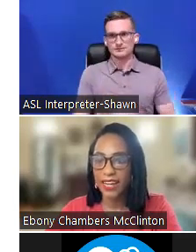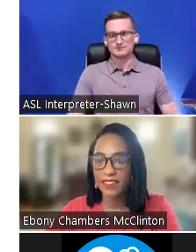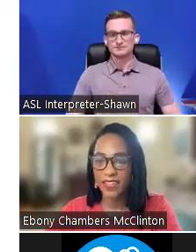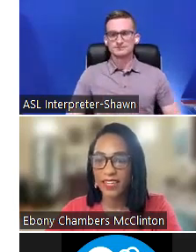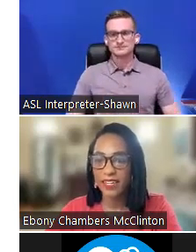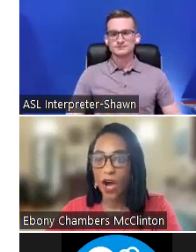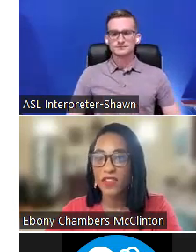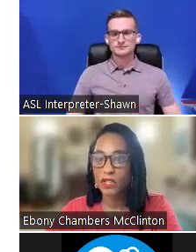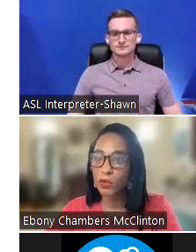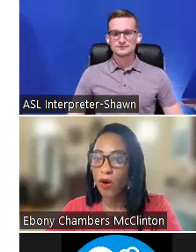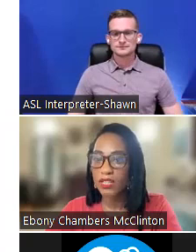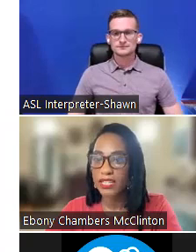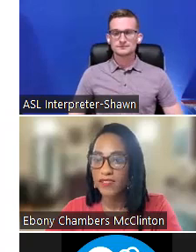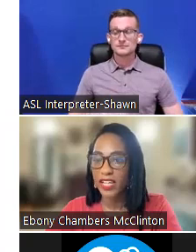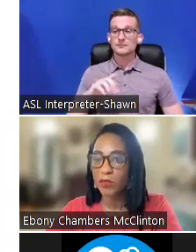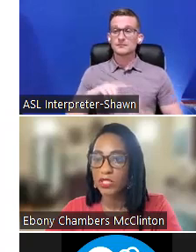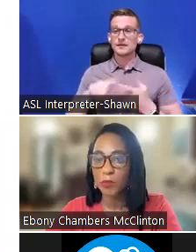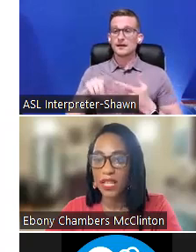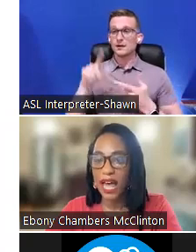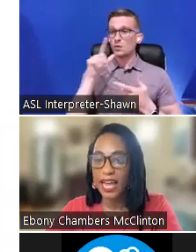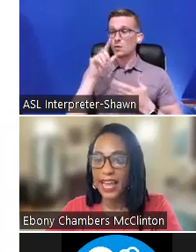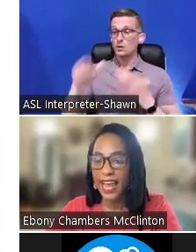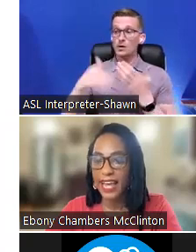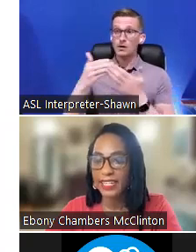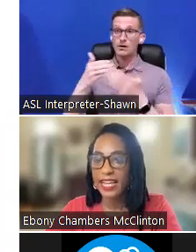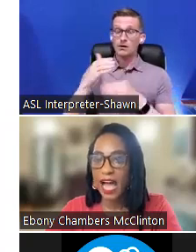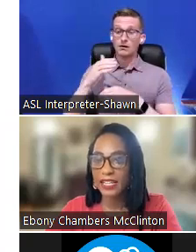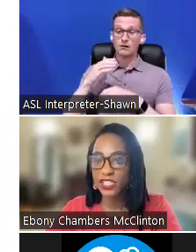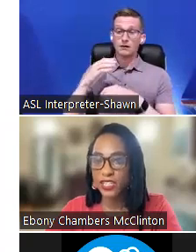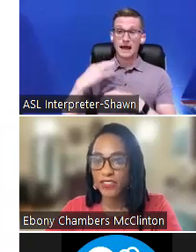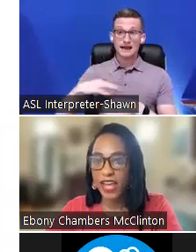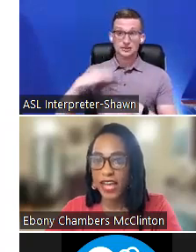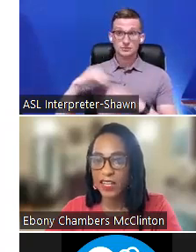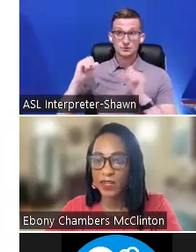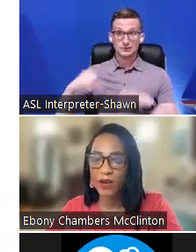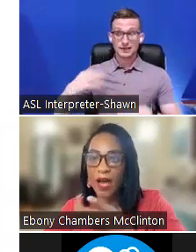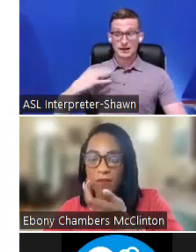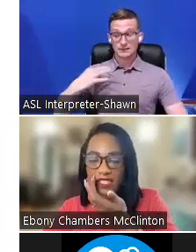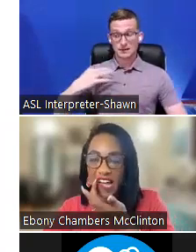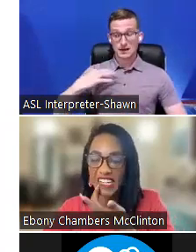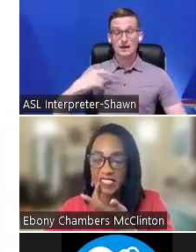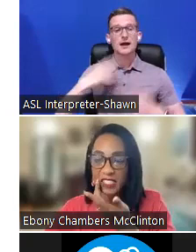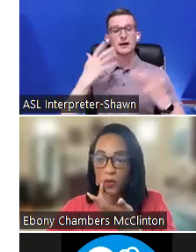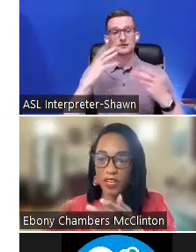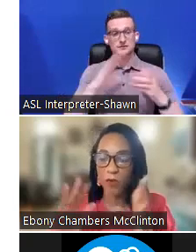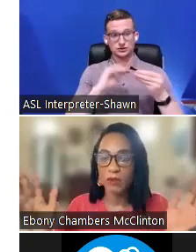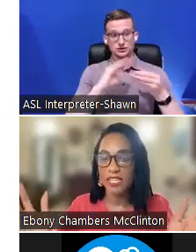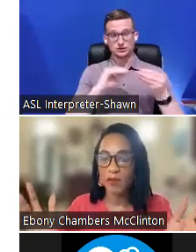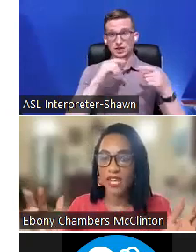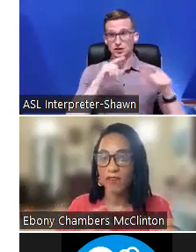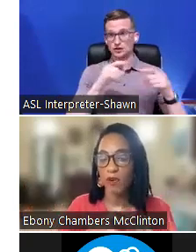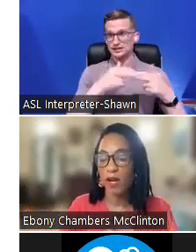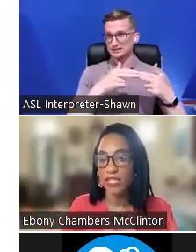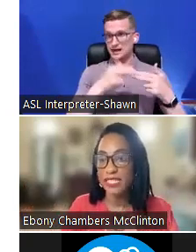And I think, oh, and then who all is available to apply. And I shared that in the slides. So anyone who's